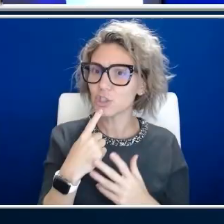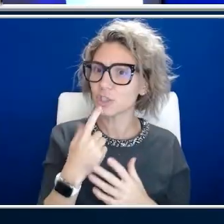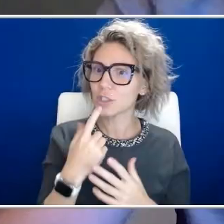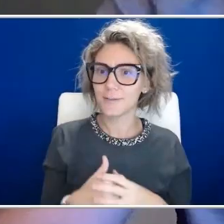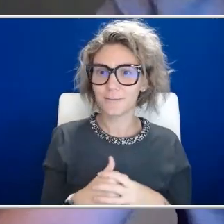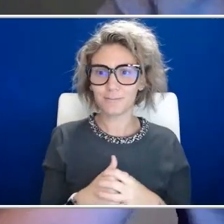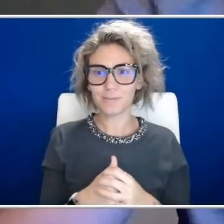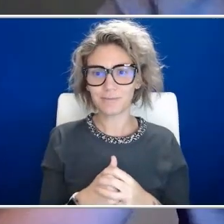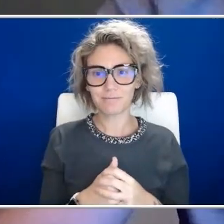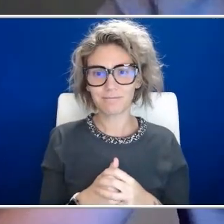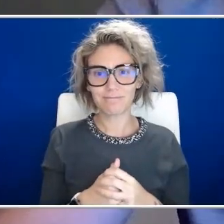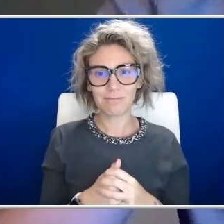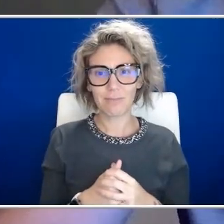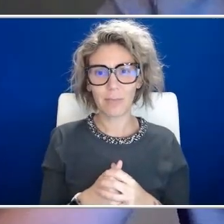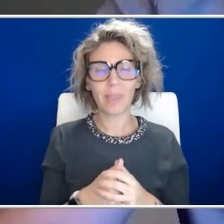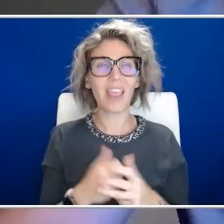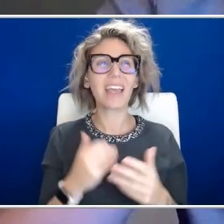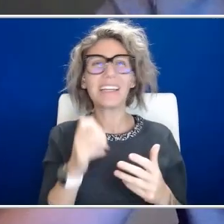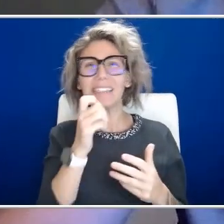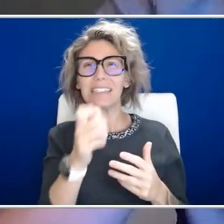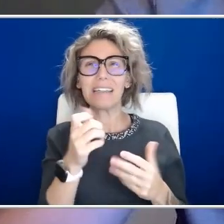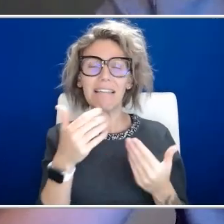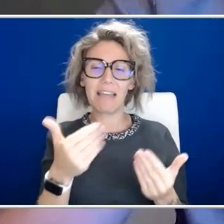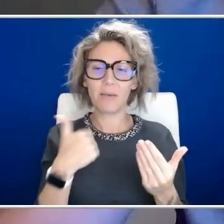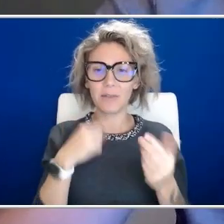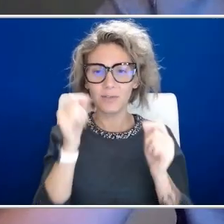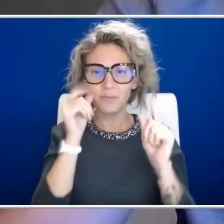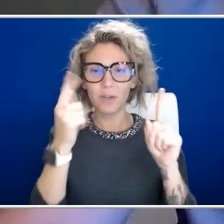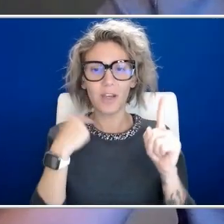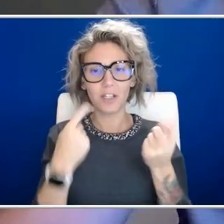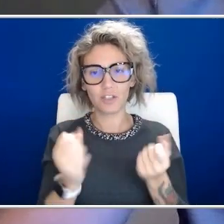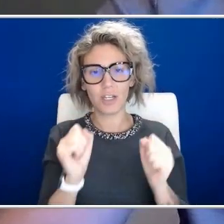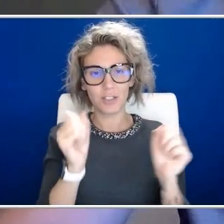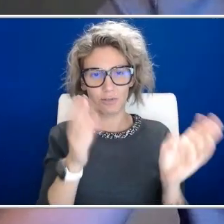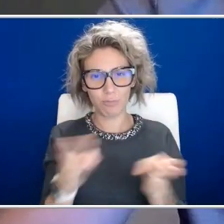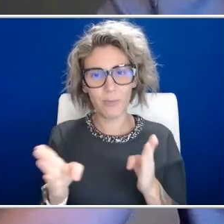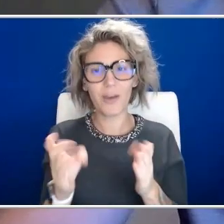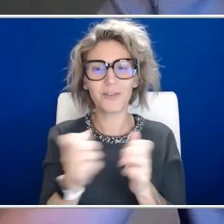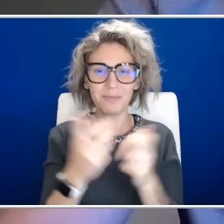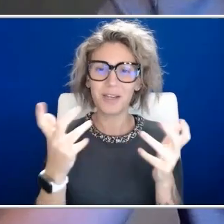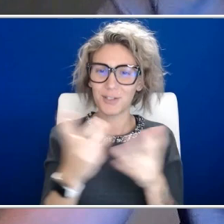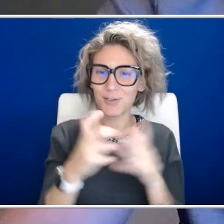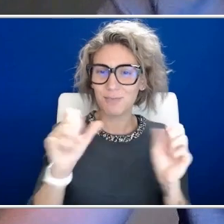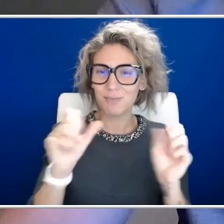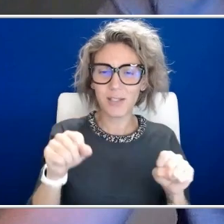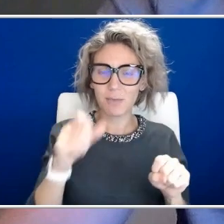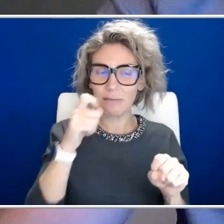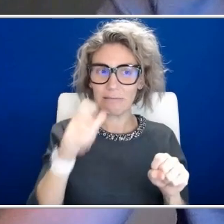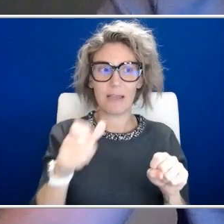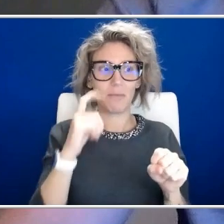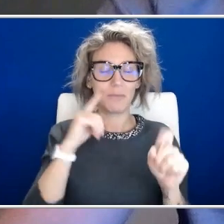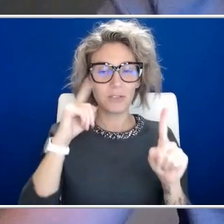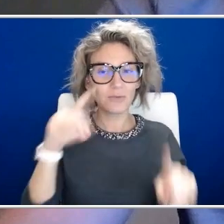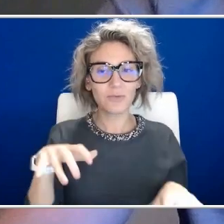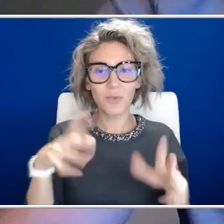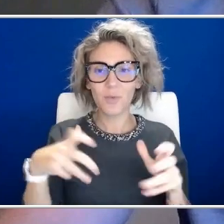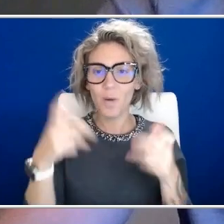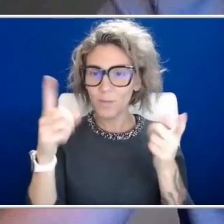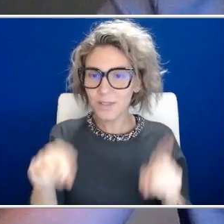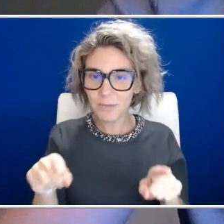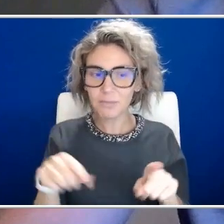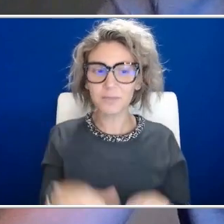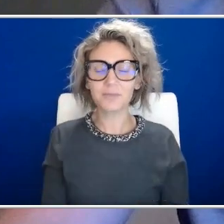I didn't really let it surprise me just because I tried to prepare myself as much as possible just to not be caught off guard by what I was getting